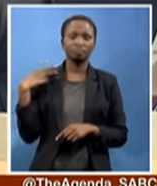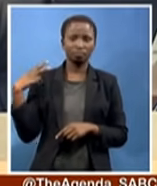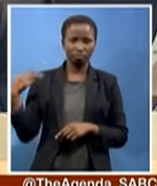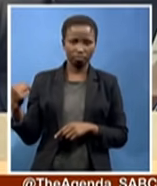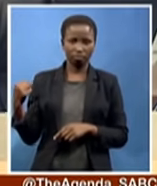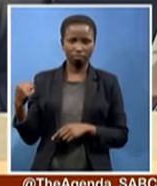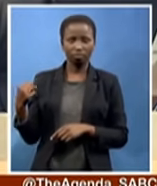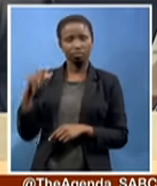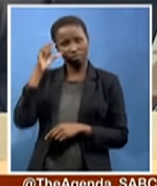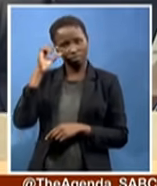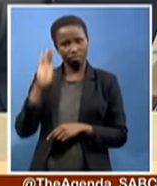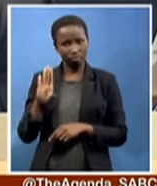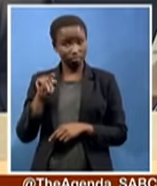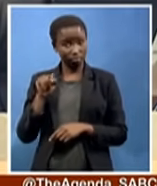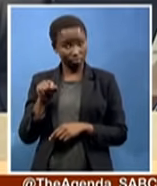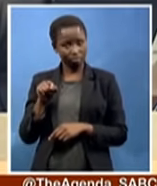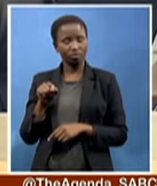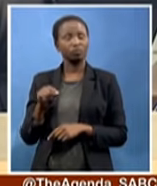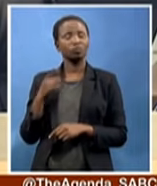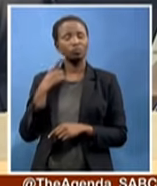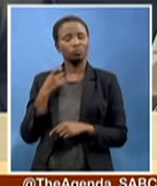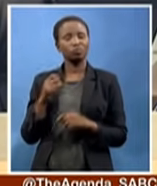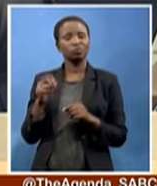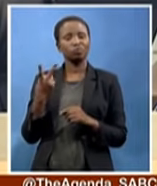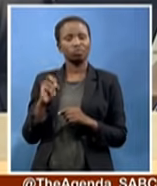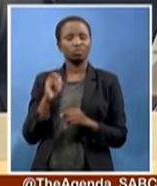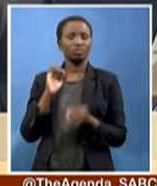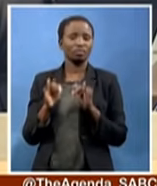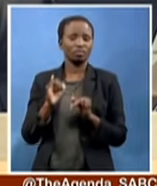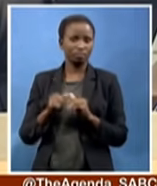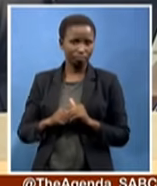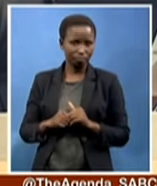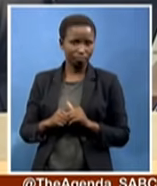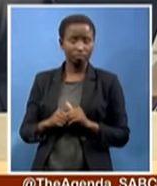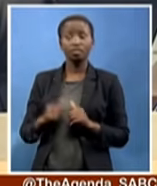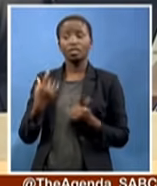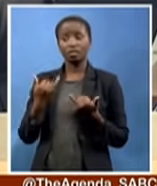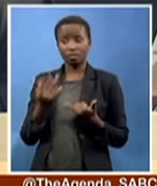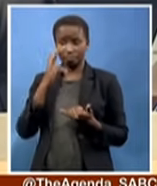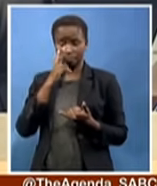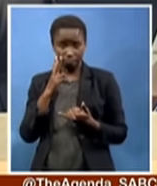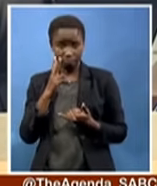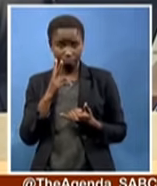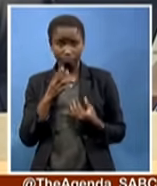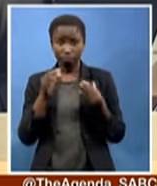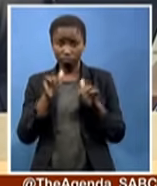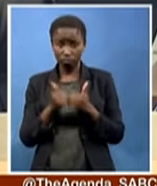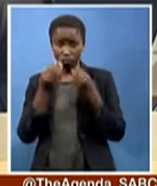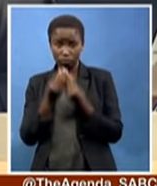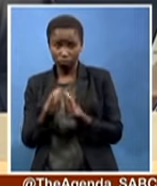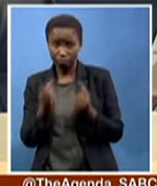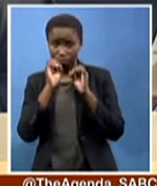To my knowledge, the matter was not taken further by the NEC or in any structure of the